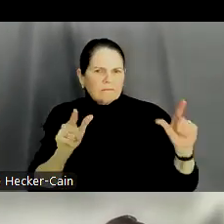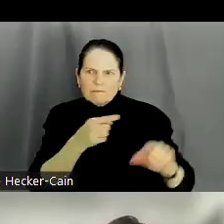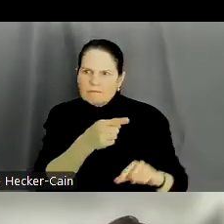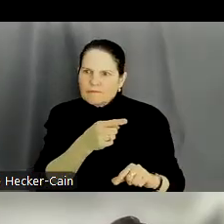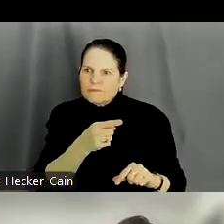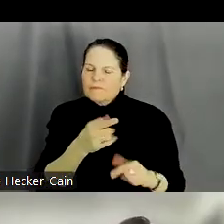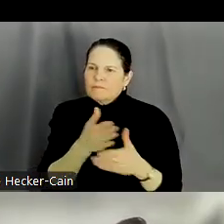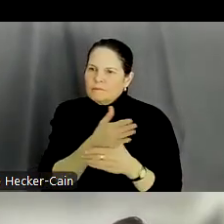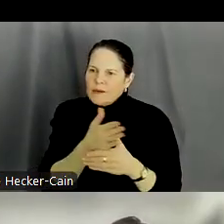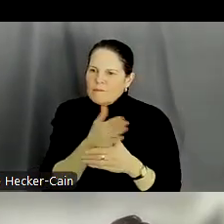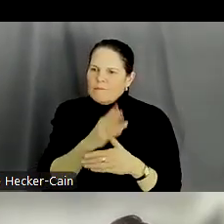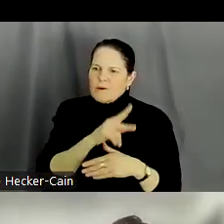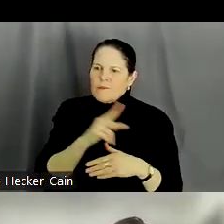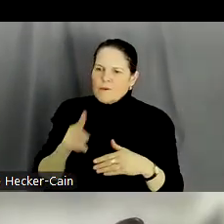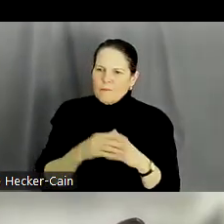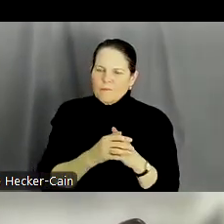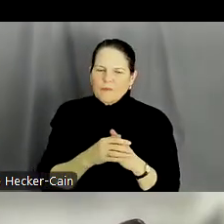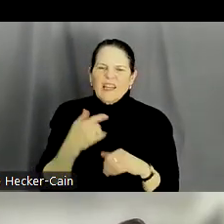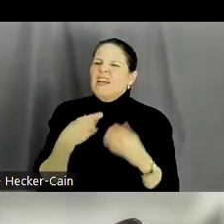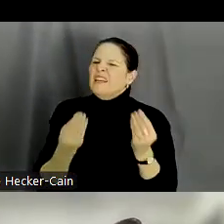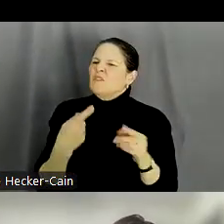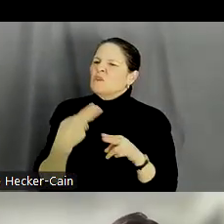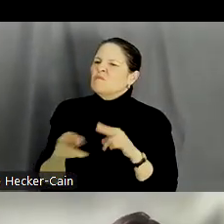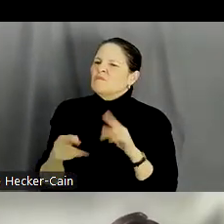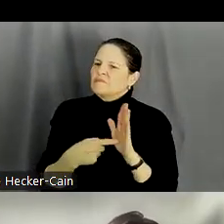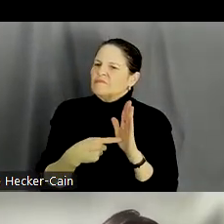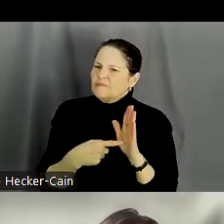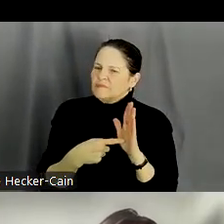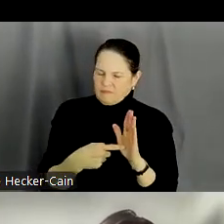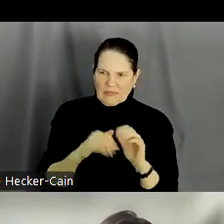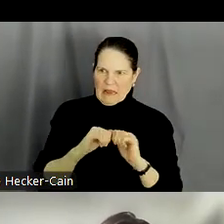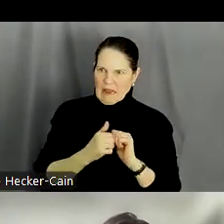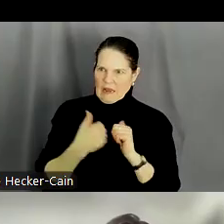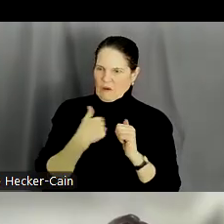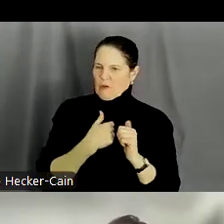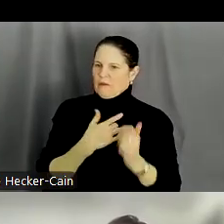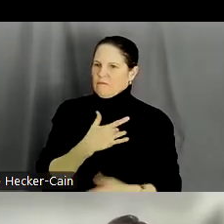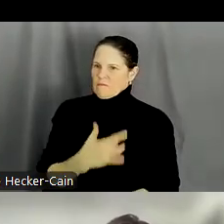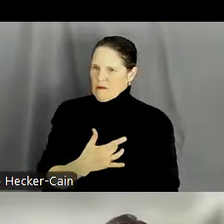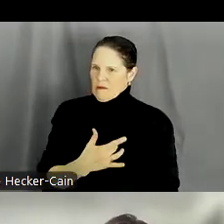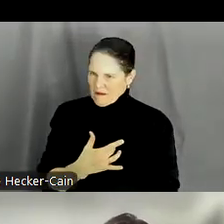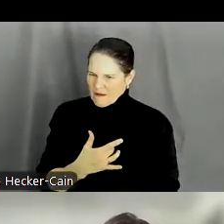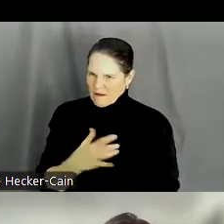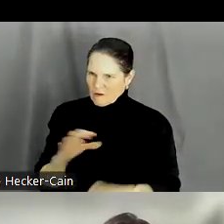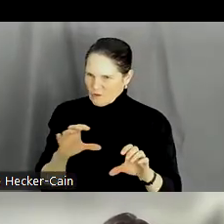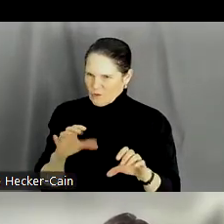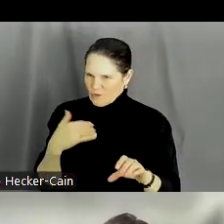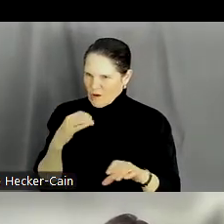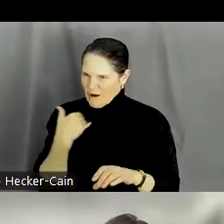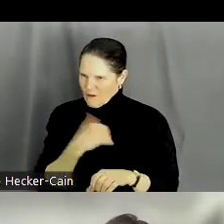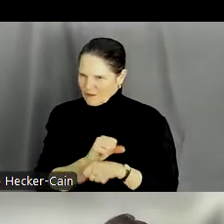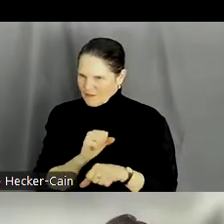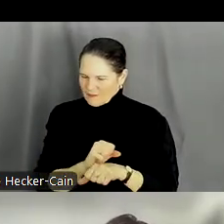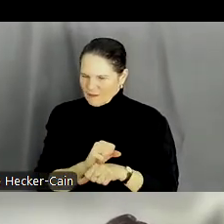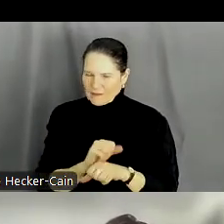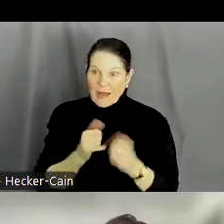I'm going to go through a quick example of how we typically go about this and ways that we